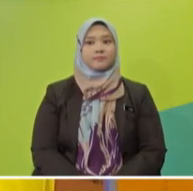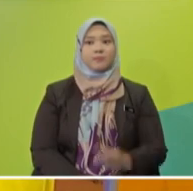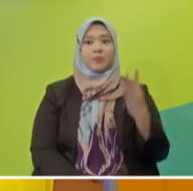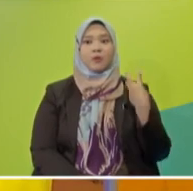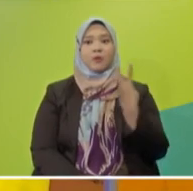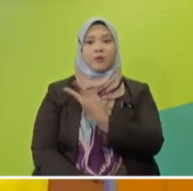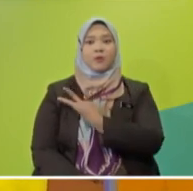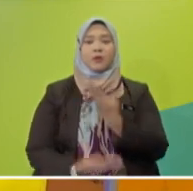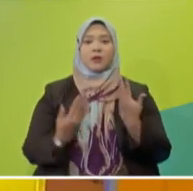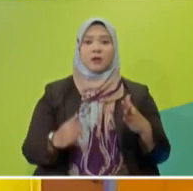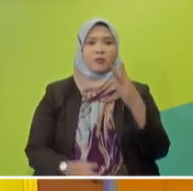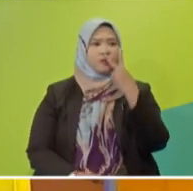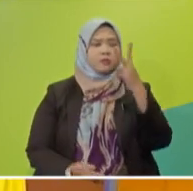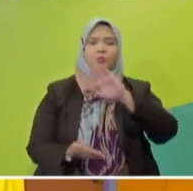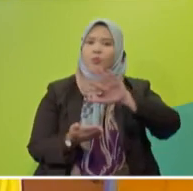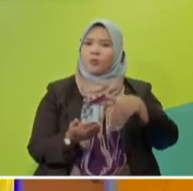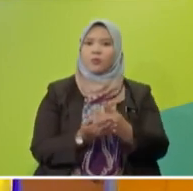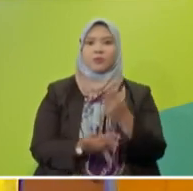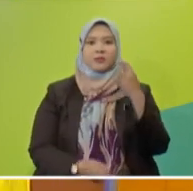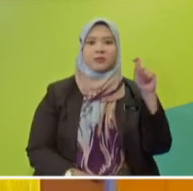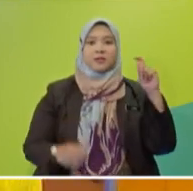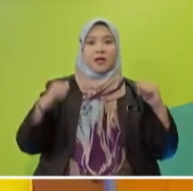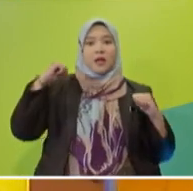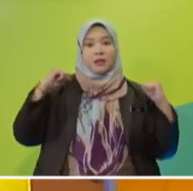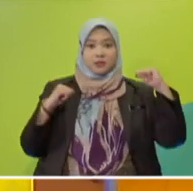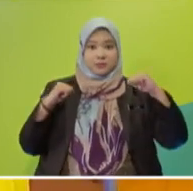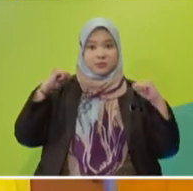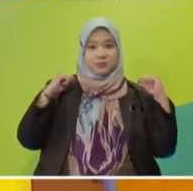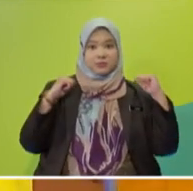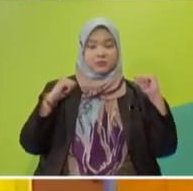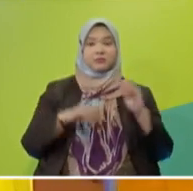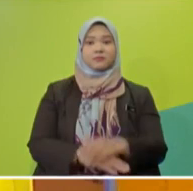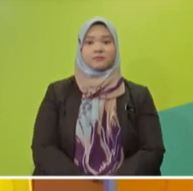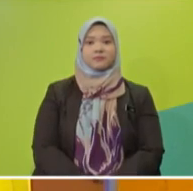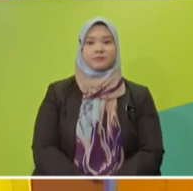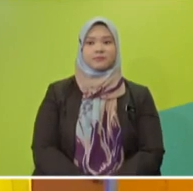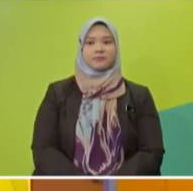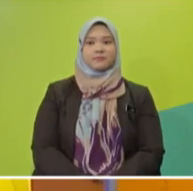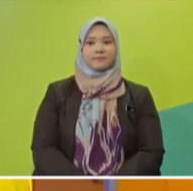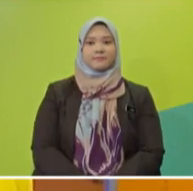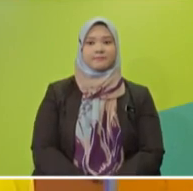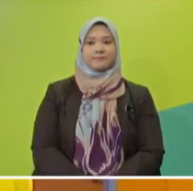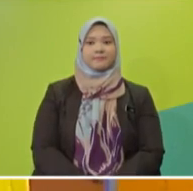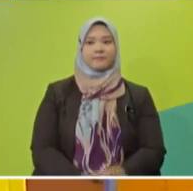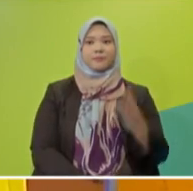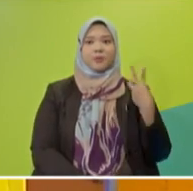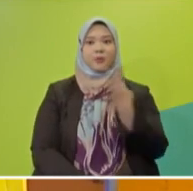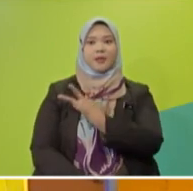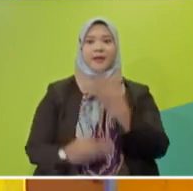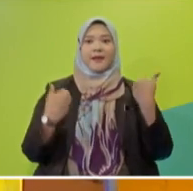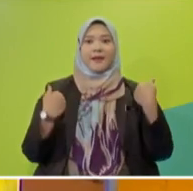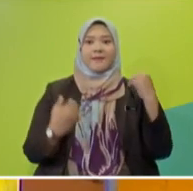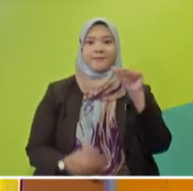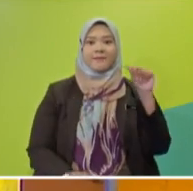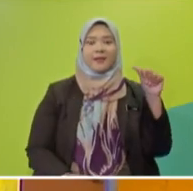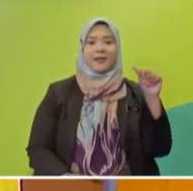animals, right? Okay. So now, I have an activity for our pupils there. Okay. I would like them to guess the animals that I'm going to